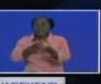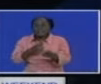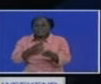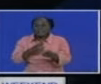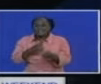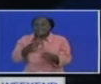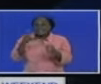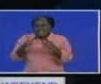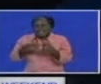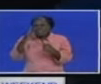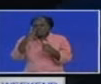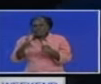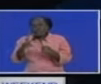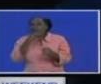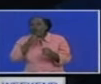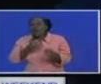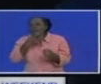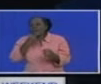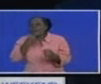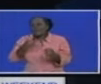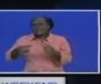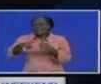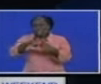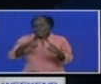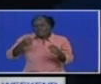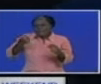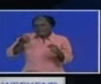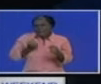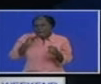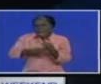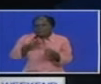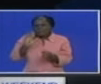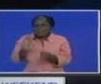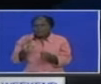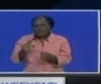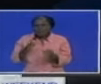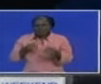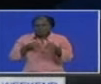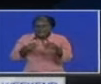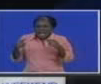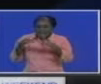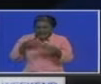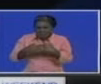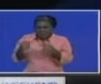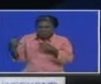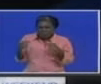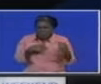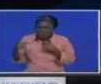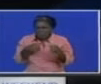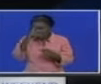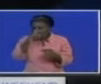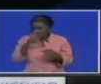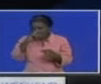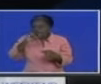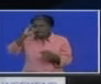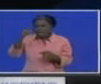is reported to have been stabbed to death by his wife of 37 years following a heated argument. Julius Kanake's body